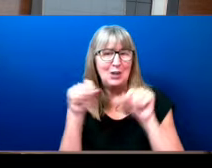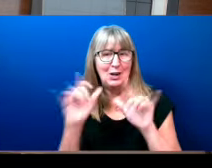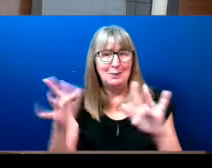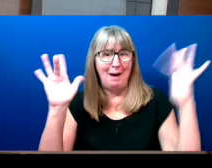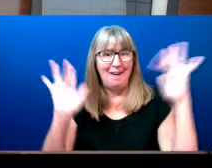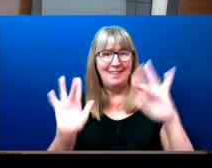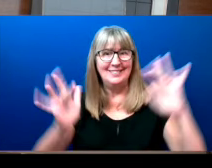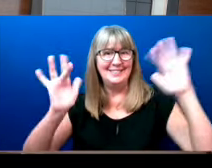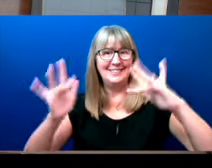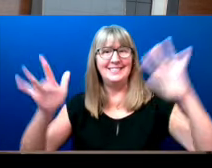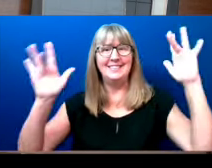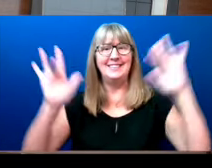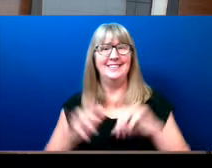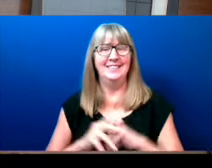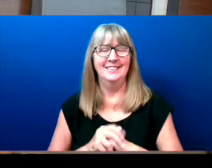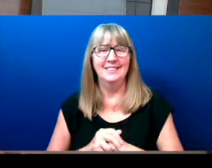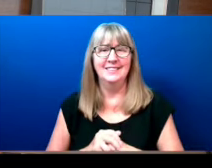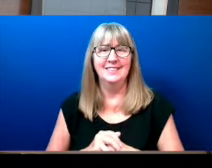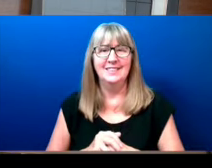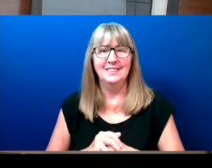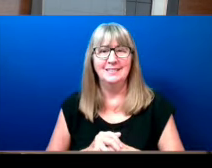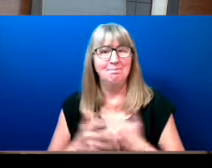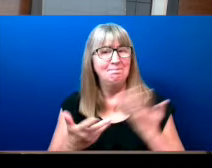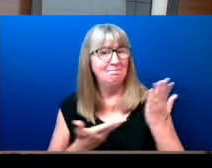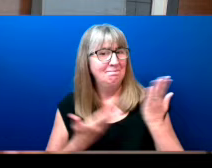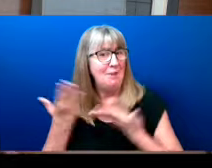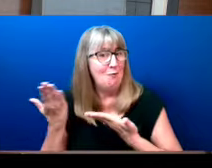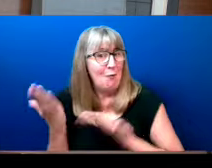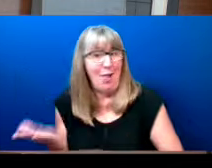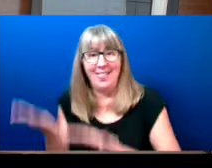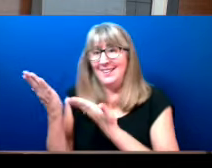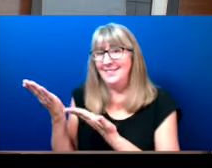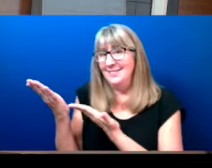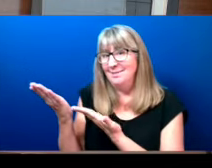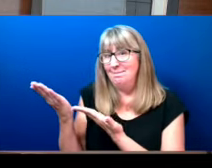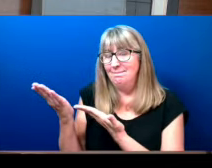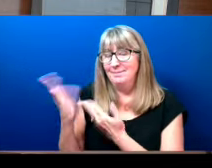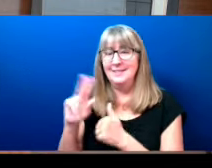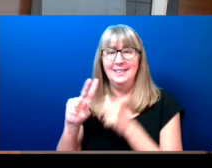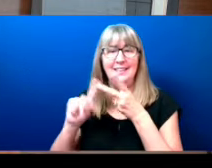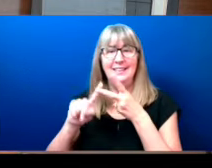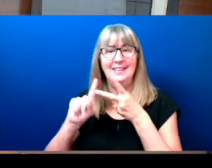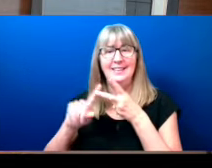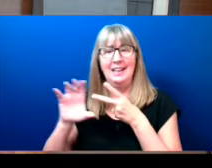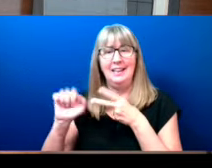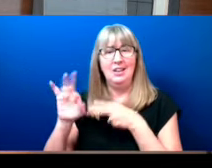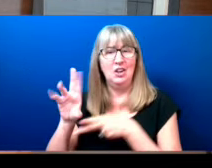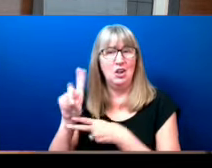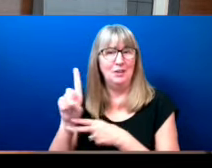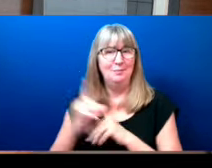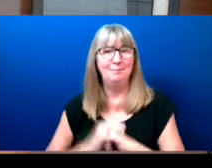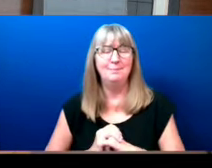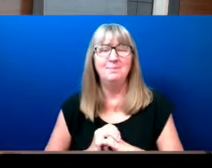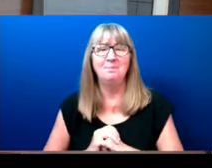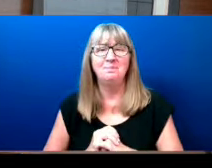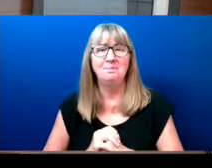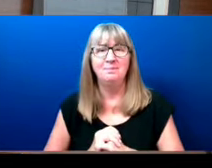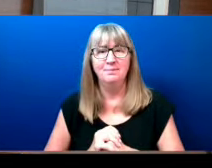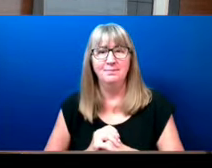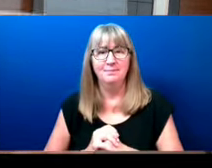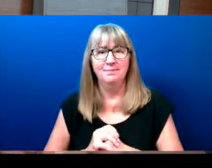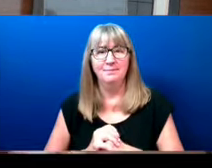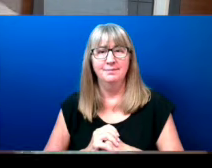Just because I think cards need lots of sparkle at Christmas time. And there we go. And that's our second